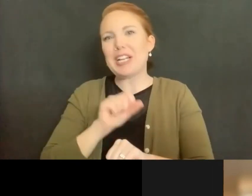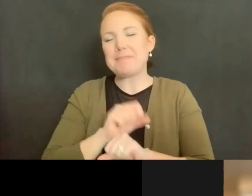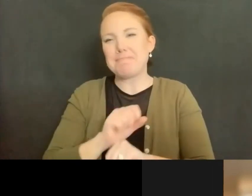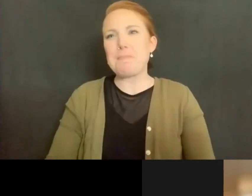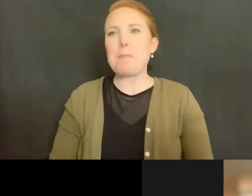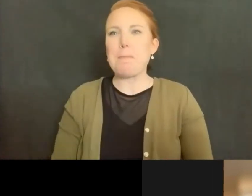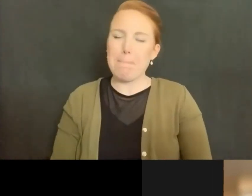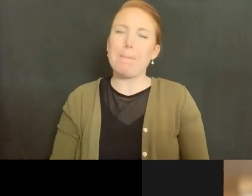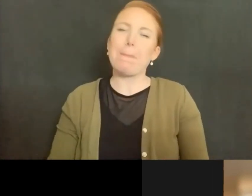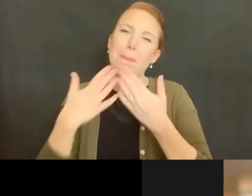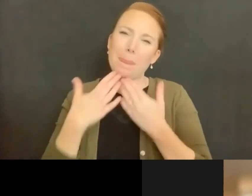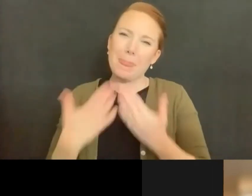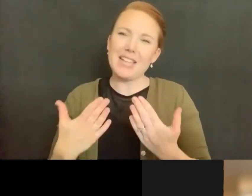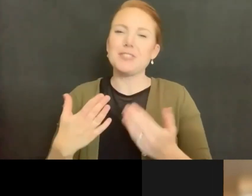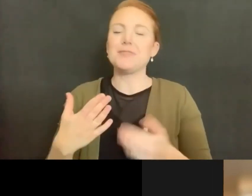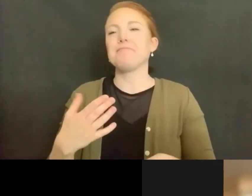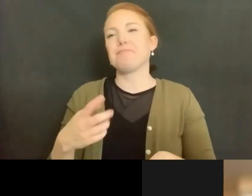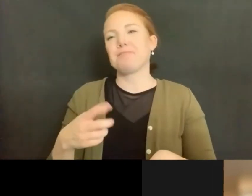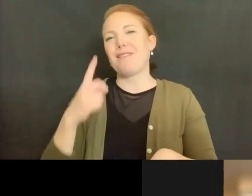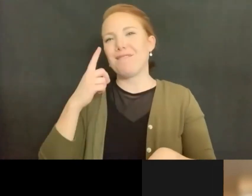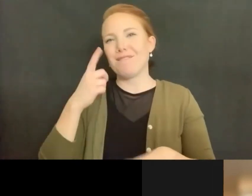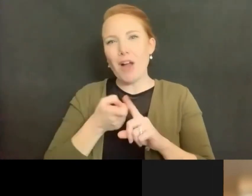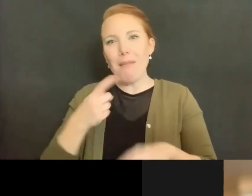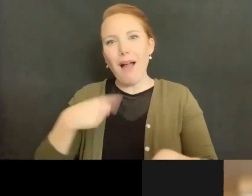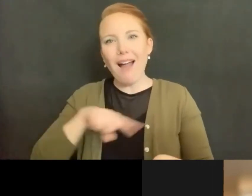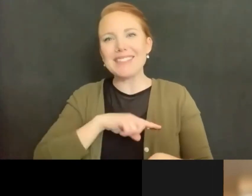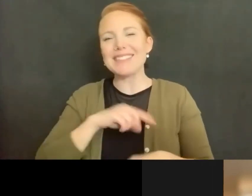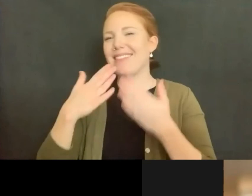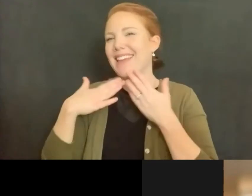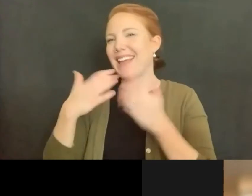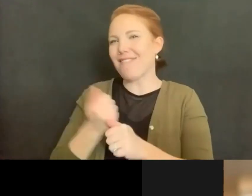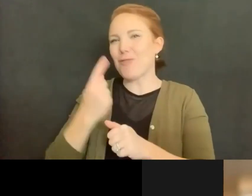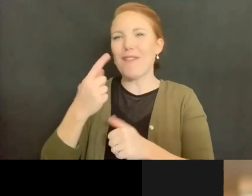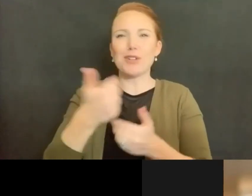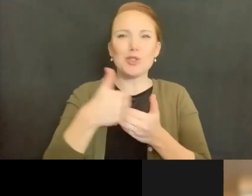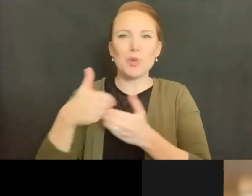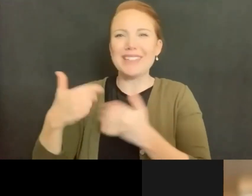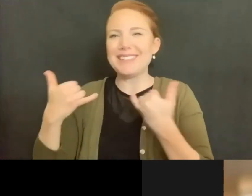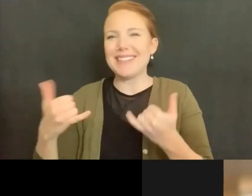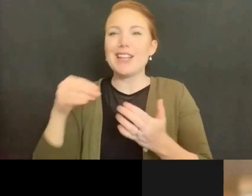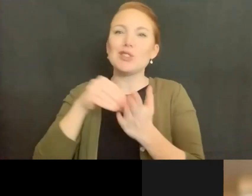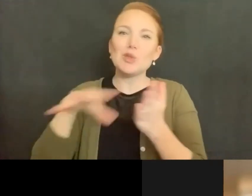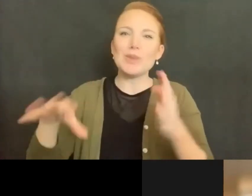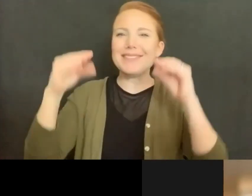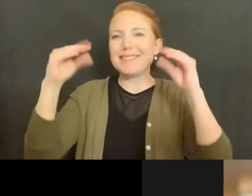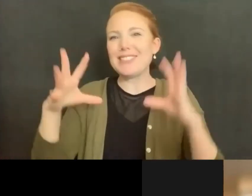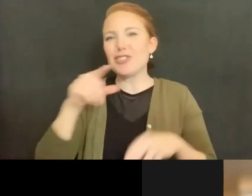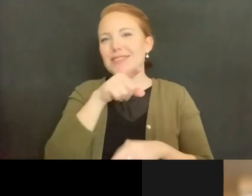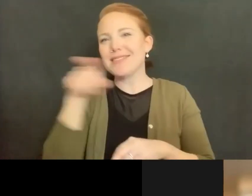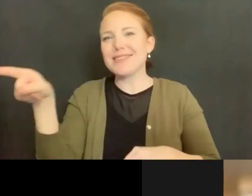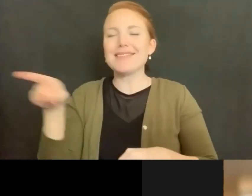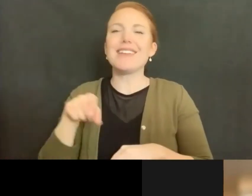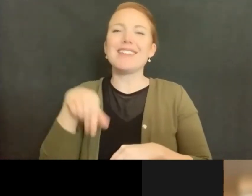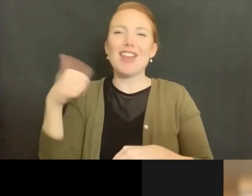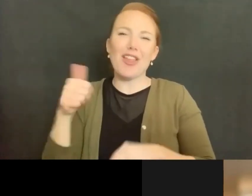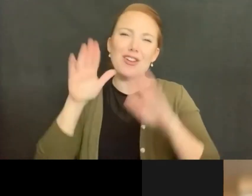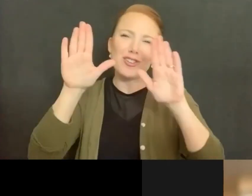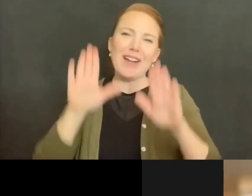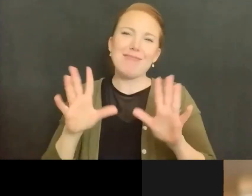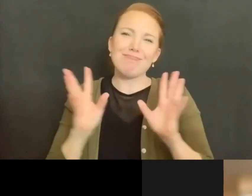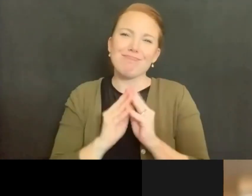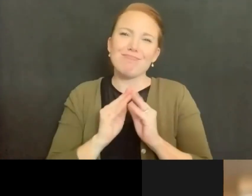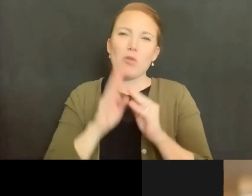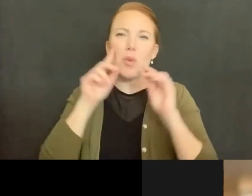So thank you from our side. And I want to thank everybody for being here, the students and the teachers. Another great session, which we'll put on our